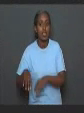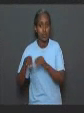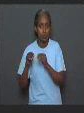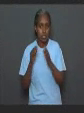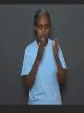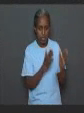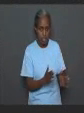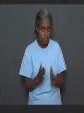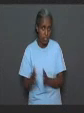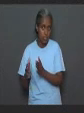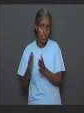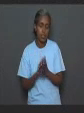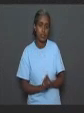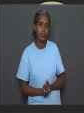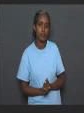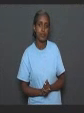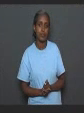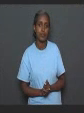Students, let's get ready.